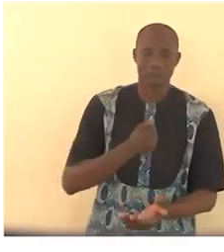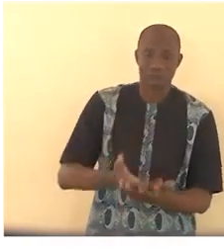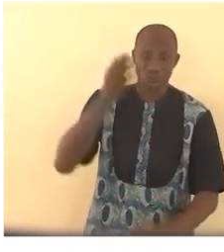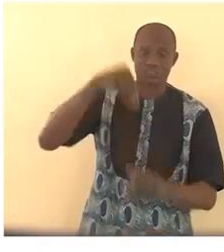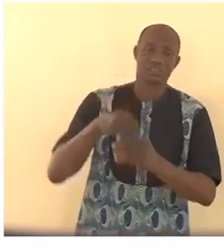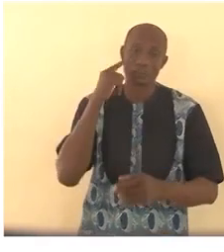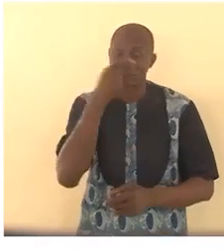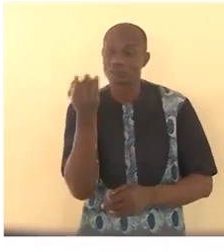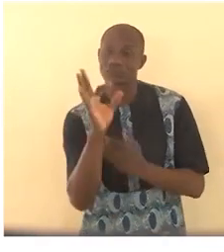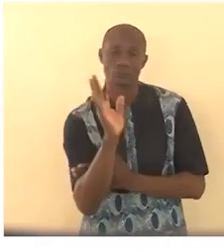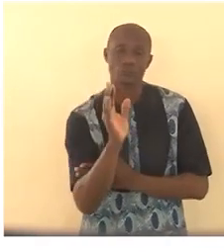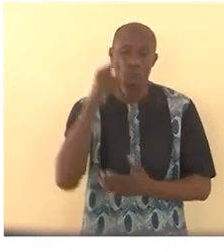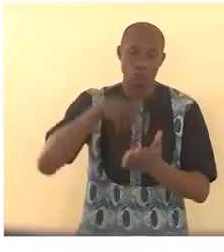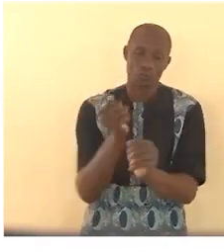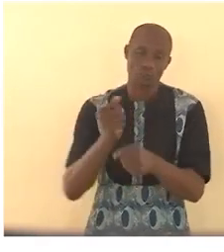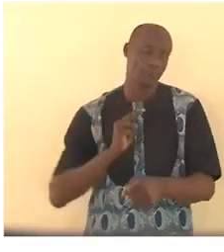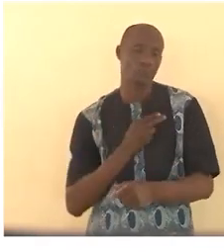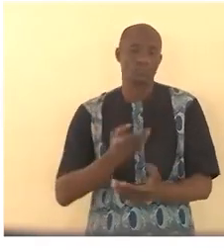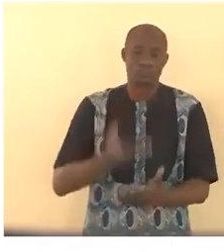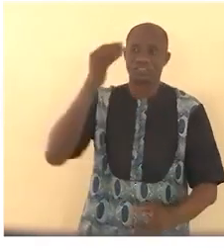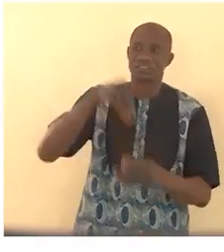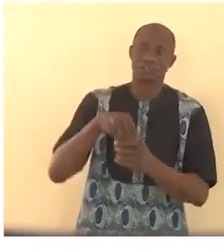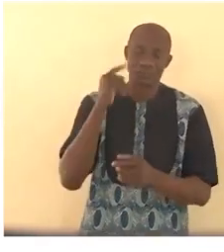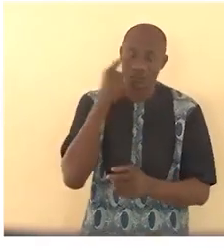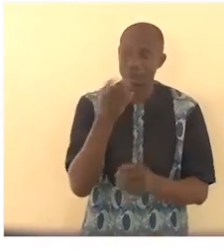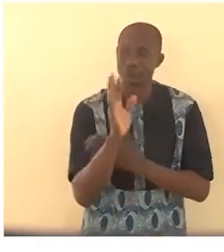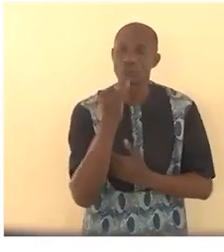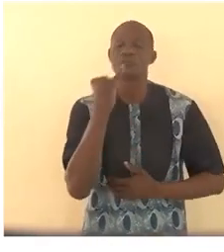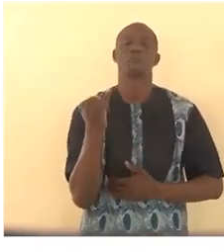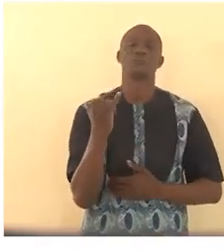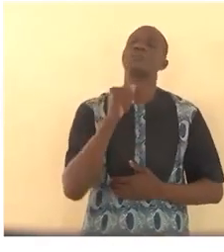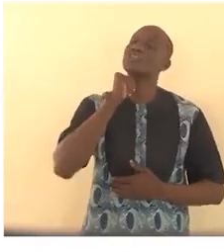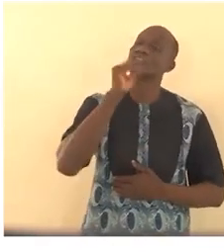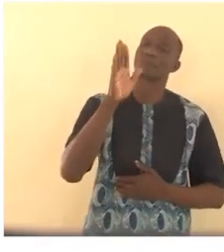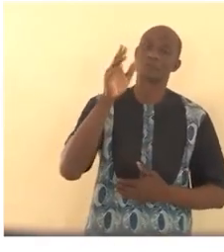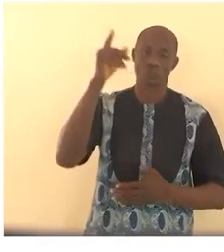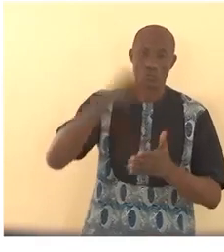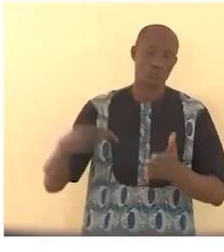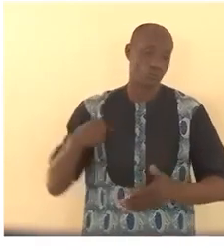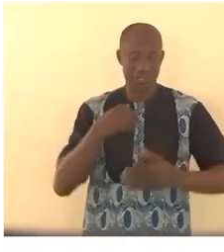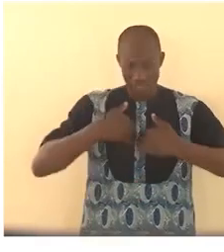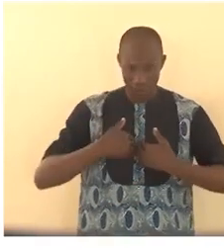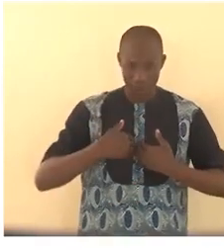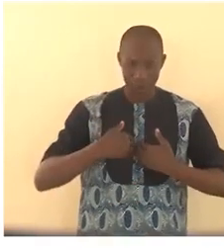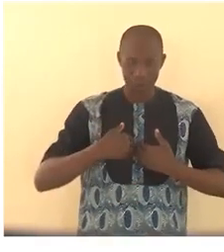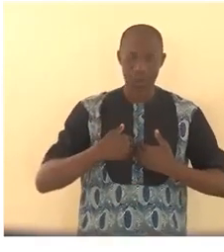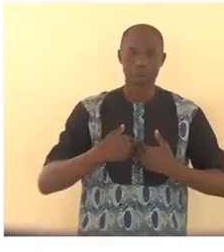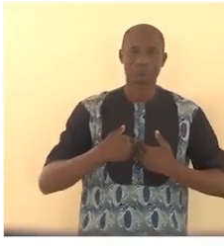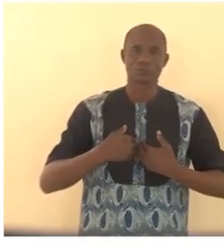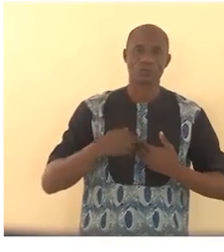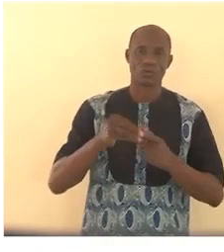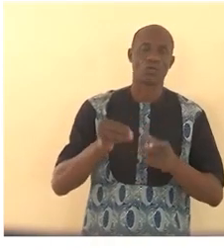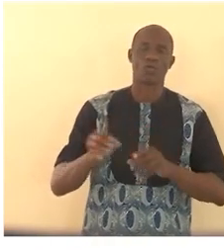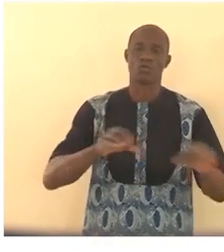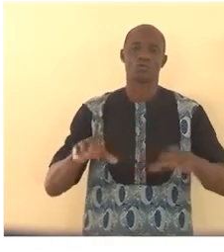in the sight of God. And what makes us rich in the sight of God is not what we own, not even what we